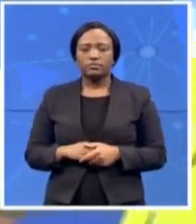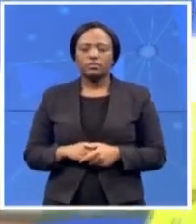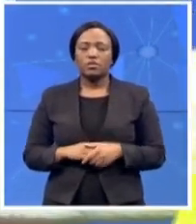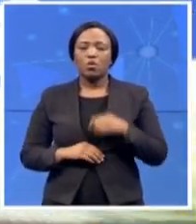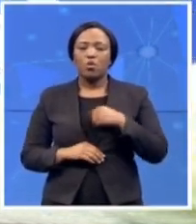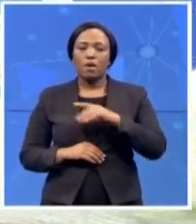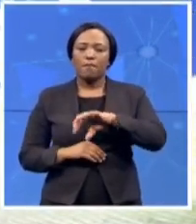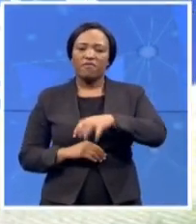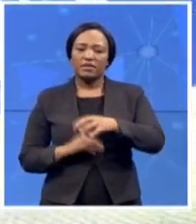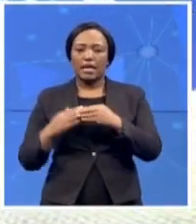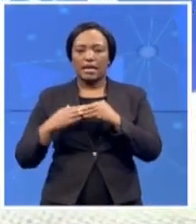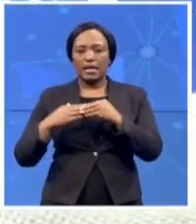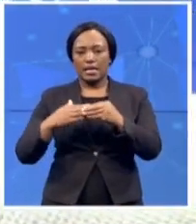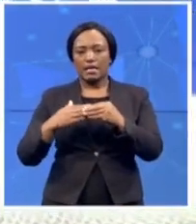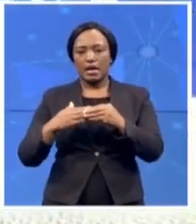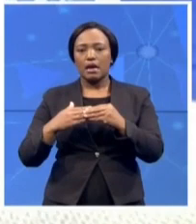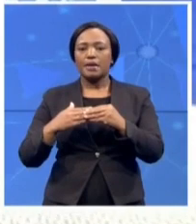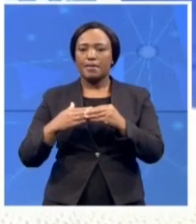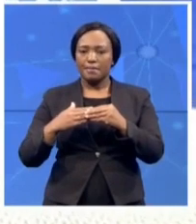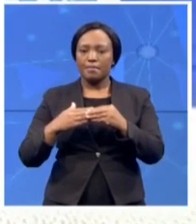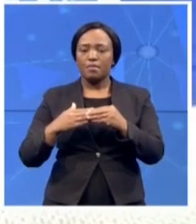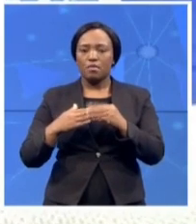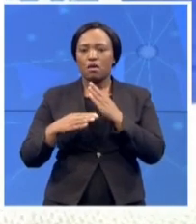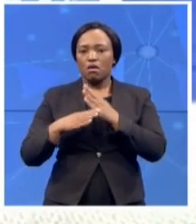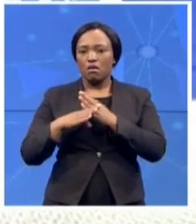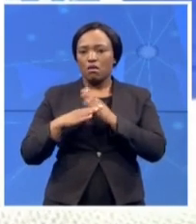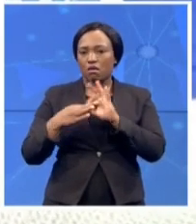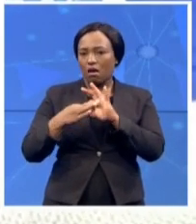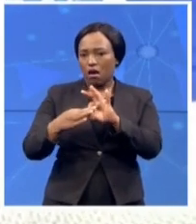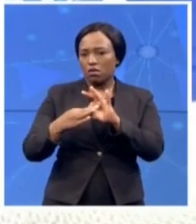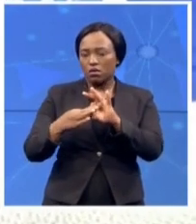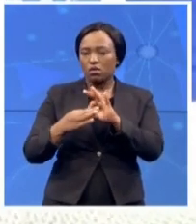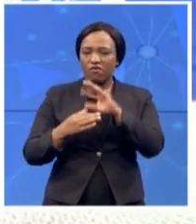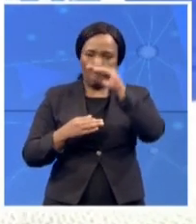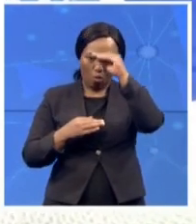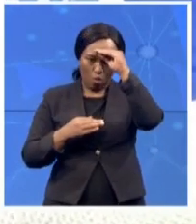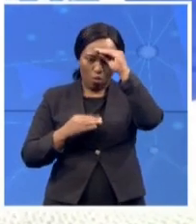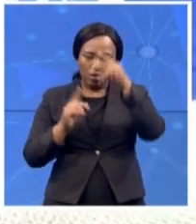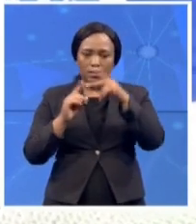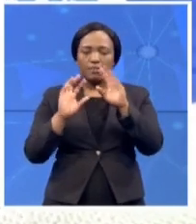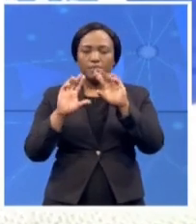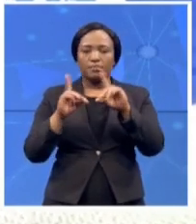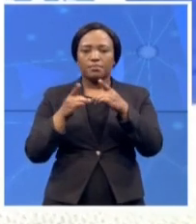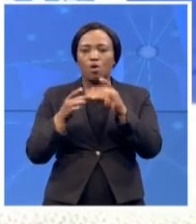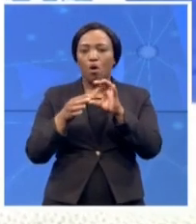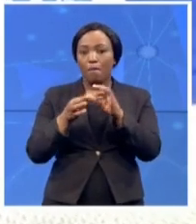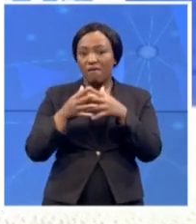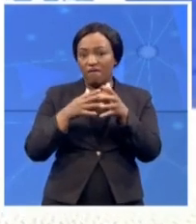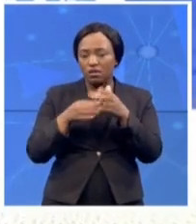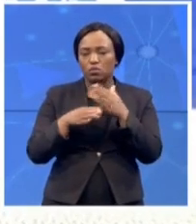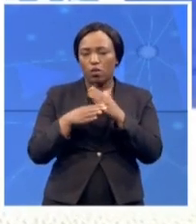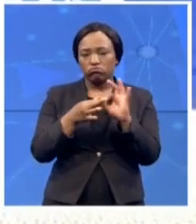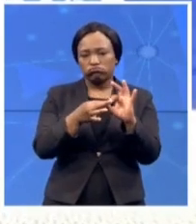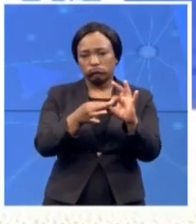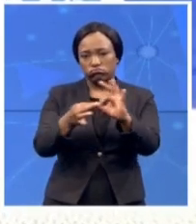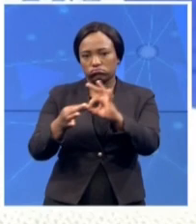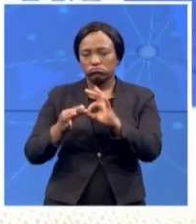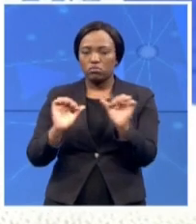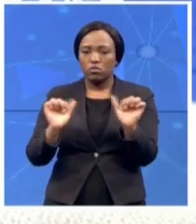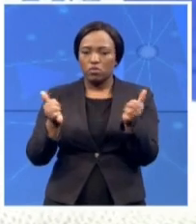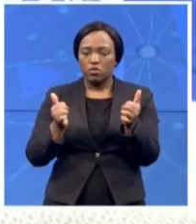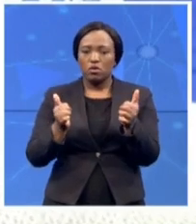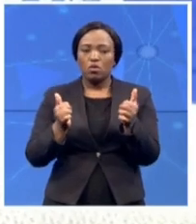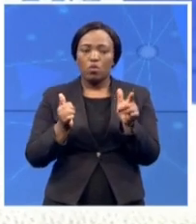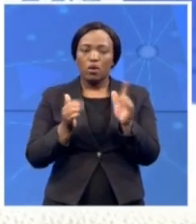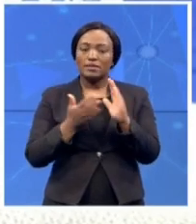good relationship with SABC and the Department of Home Affairs. And at some of the events, Home Affairs have been bringing in their mobile